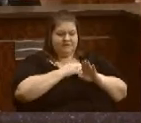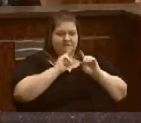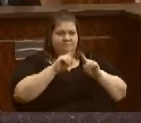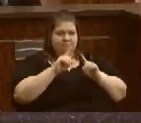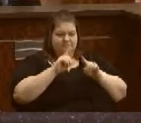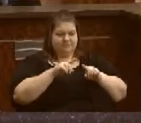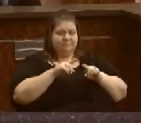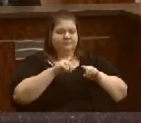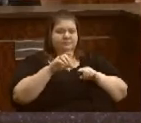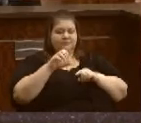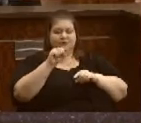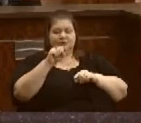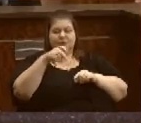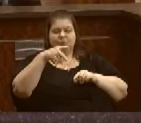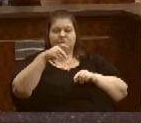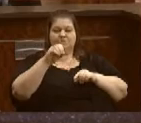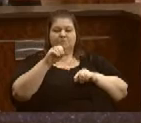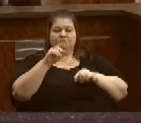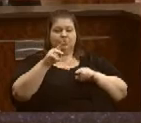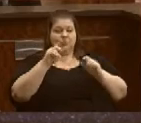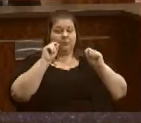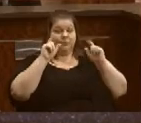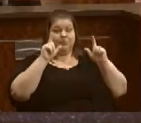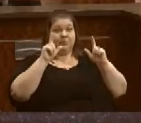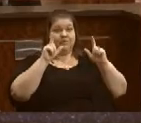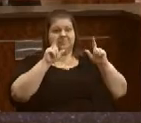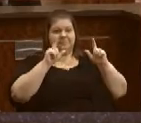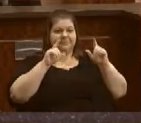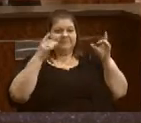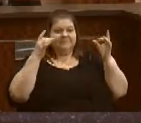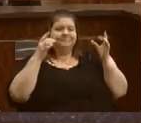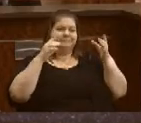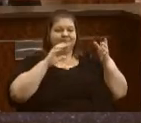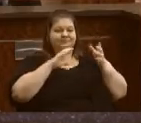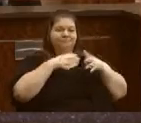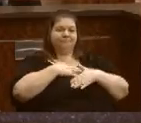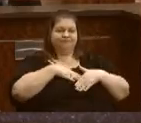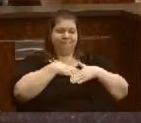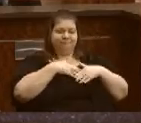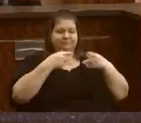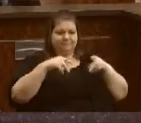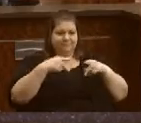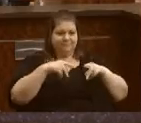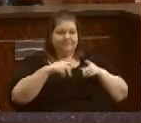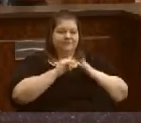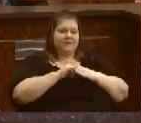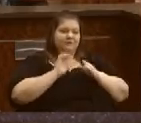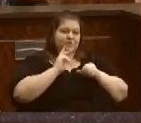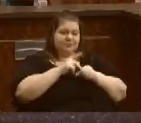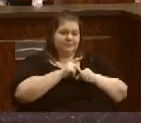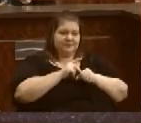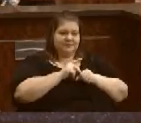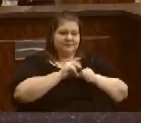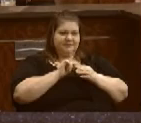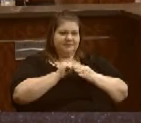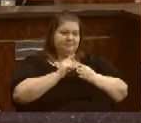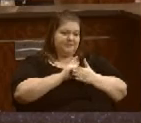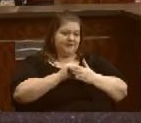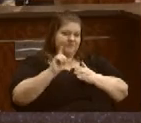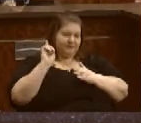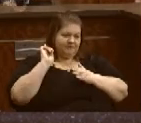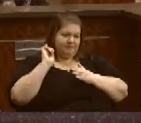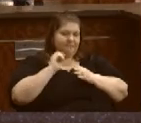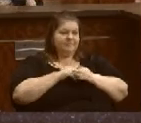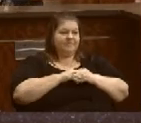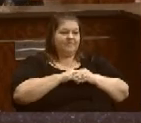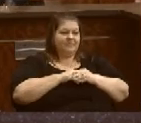the Spooktacular. Congratulations to all the participants this past weekend. They were all winners